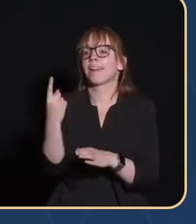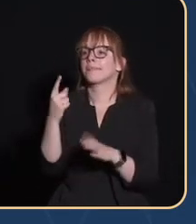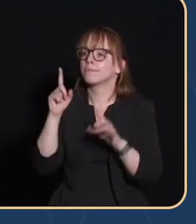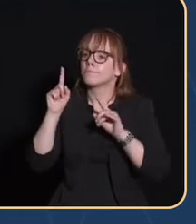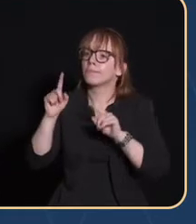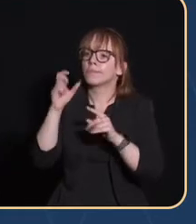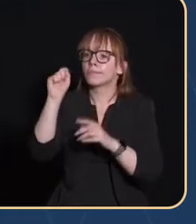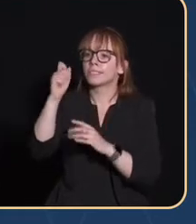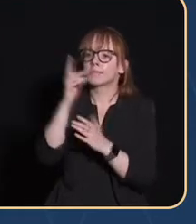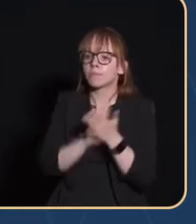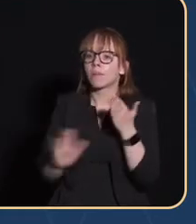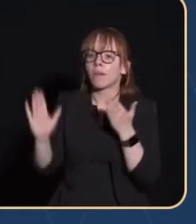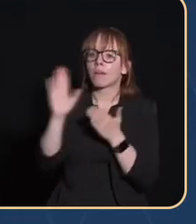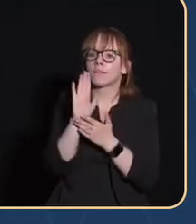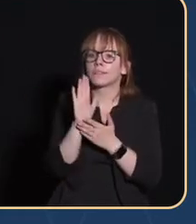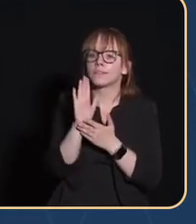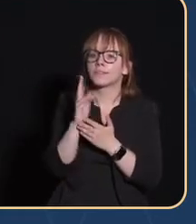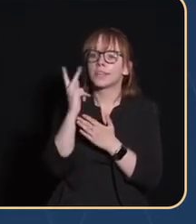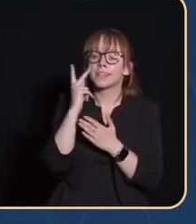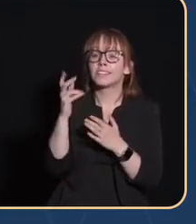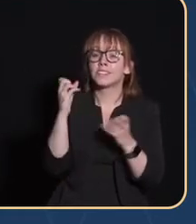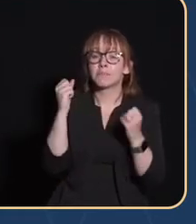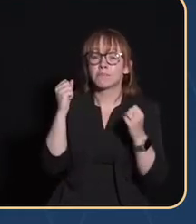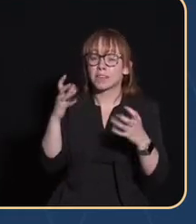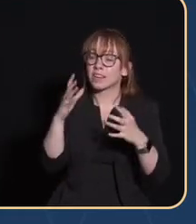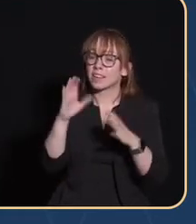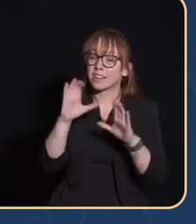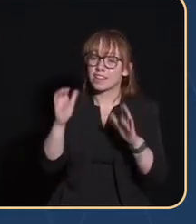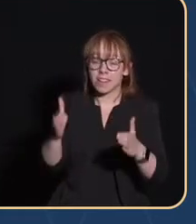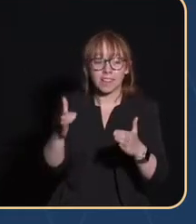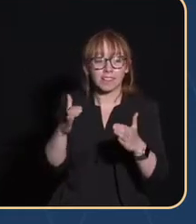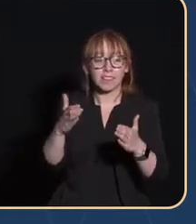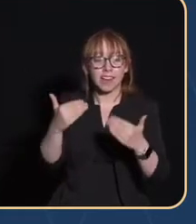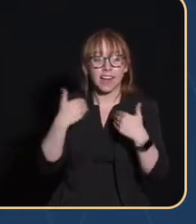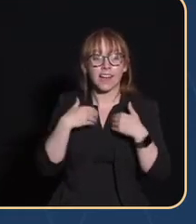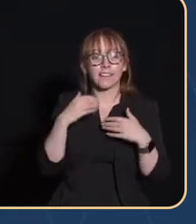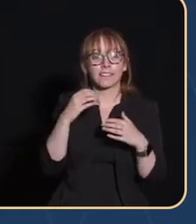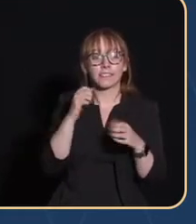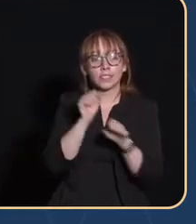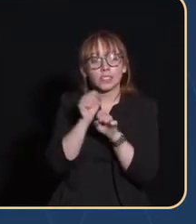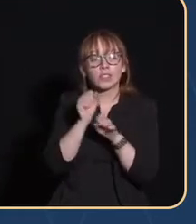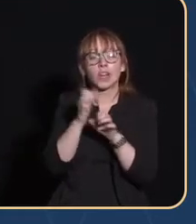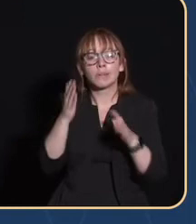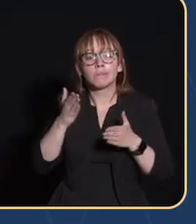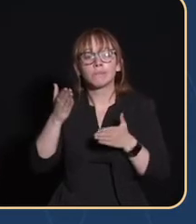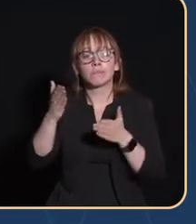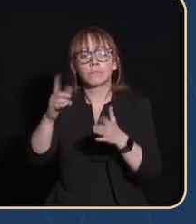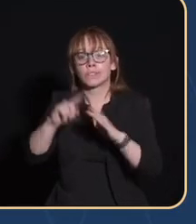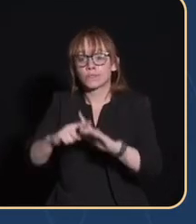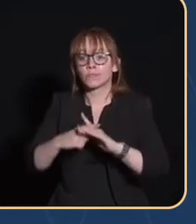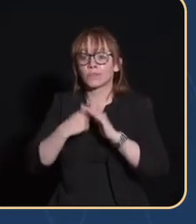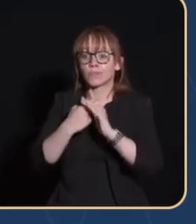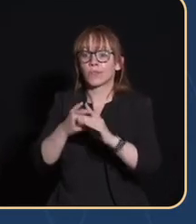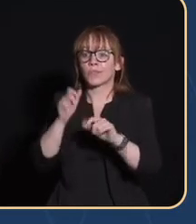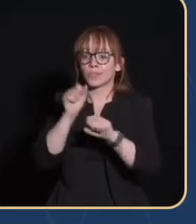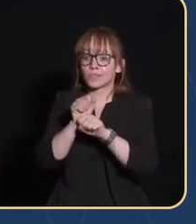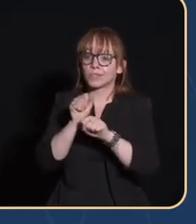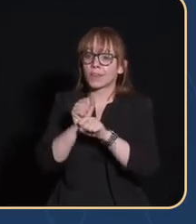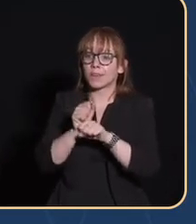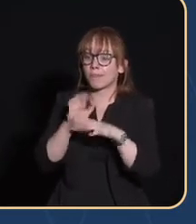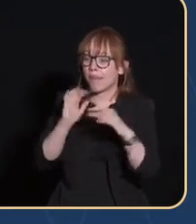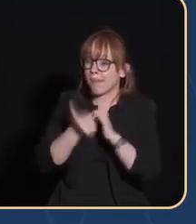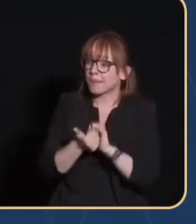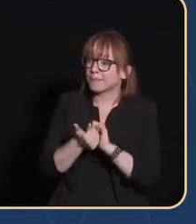Paul College. I've seen almost all of my classmates receive job offers and start their truck repair careers from connections made through the